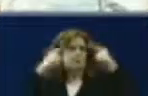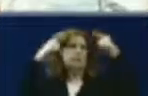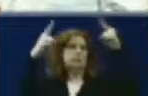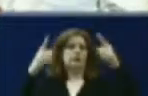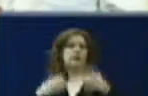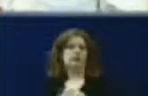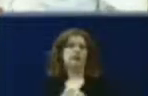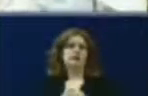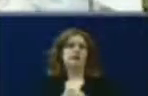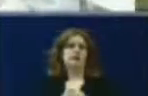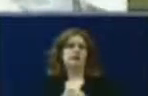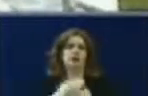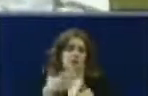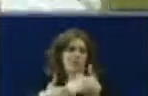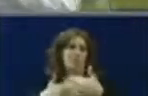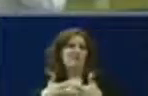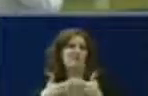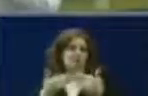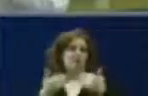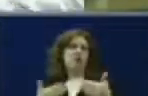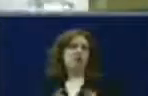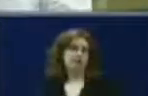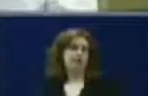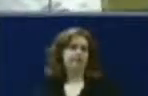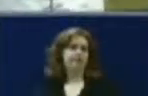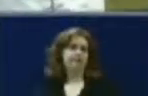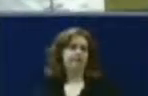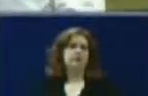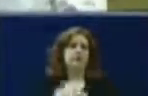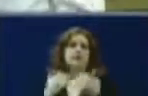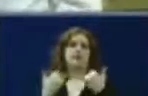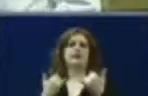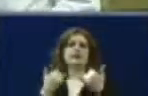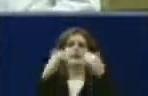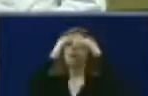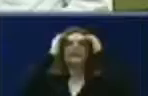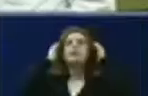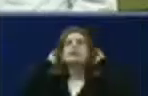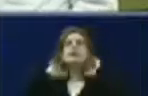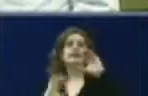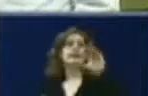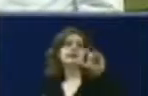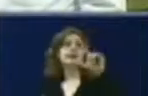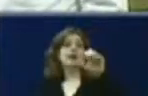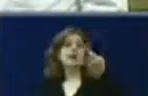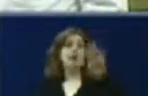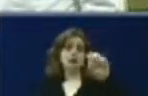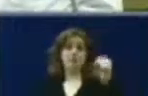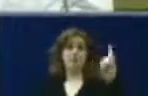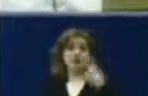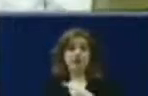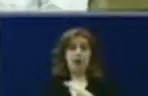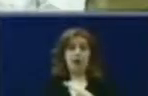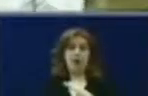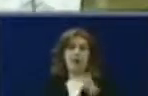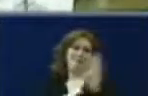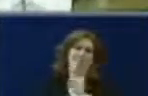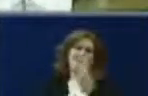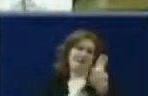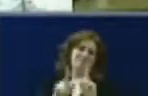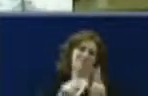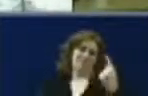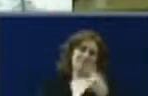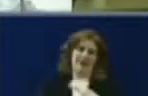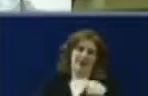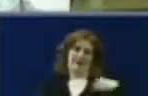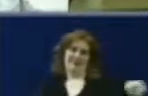all to move it along as well. Today is Columbus Day, or Indigenous Peoples Day, as I was corrected,